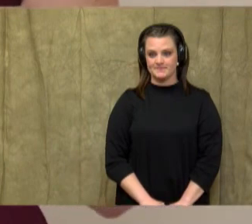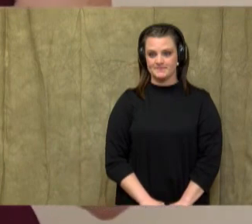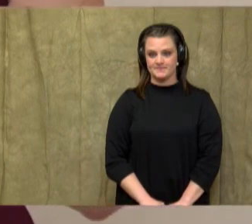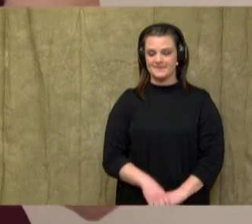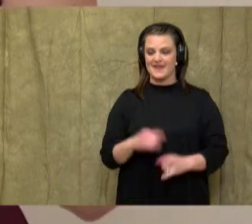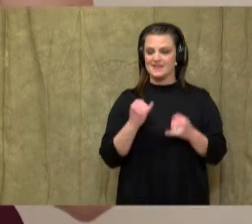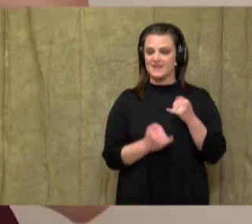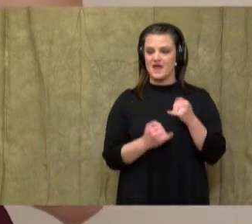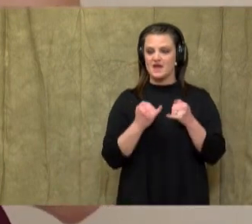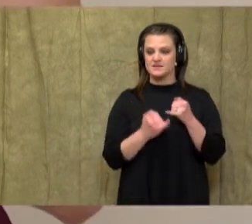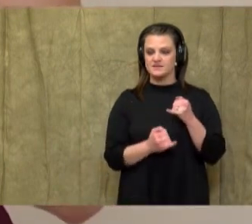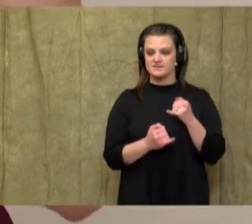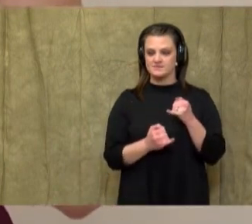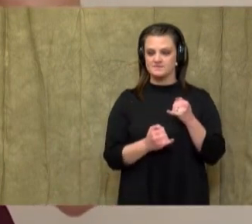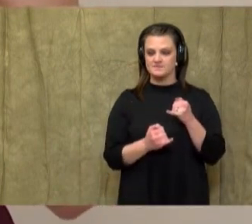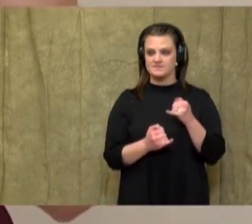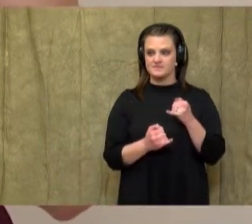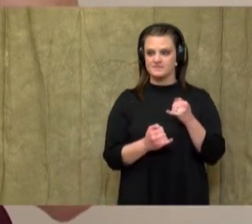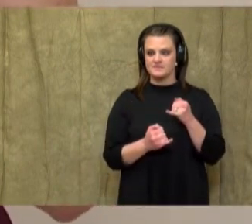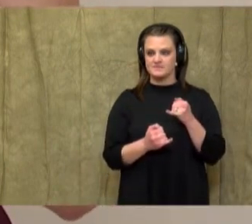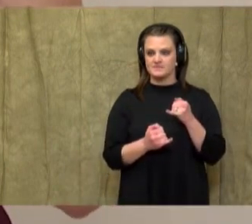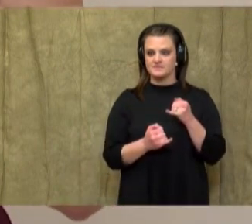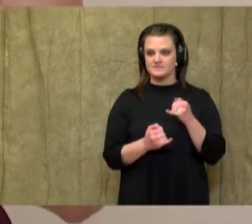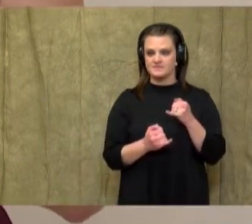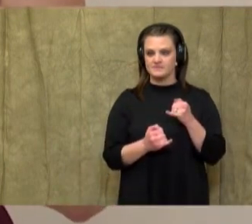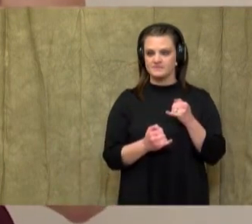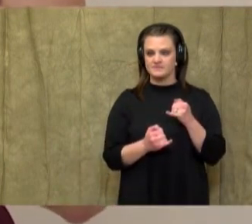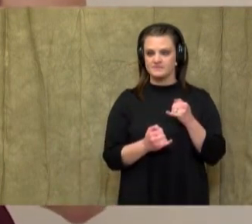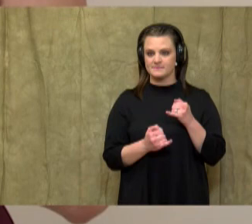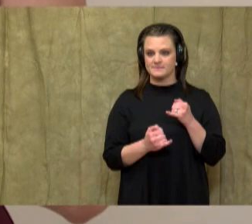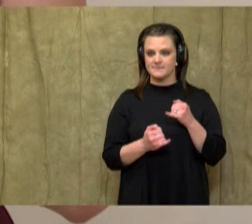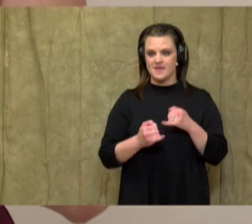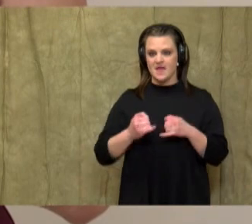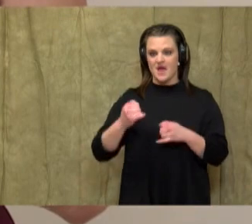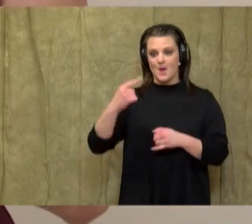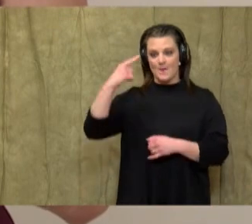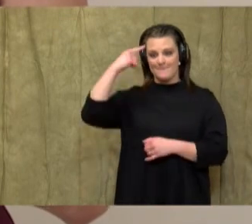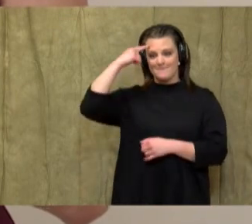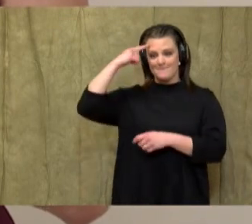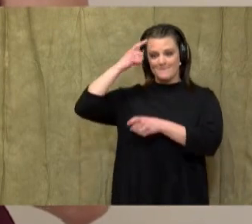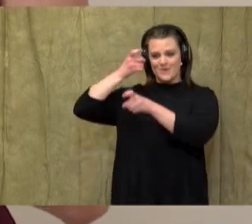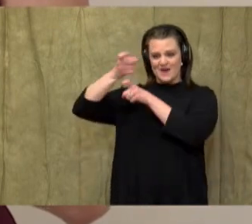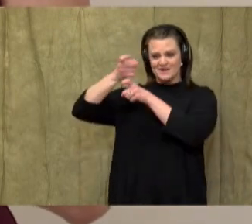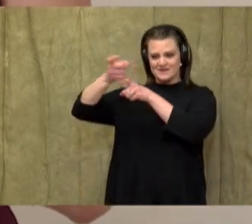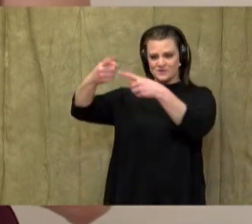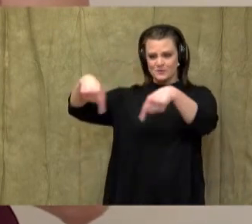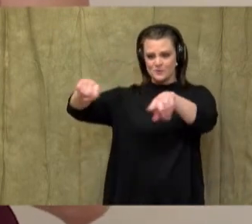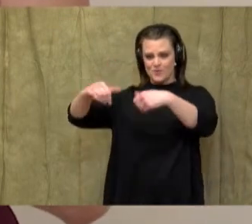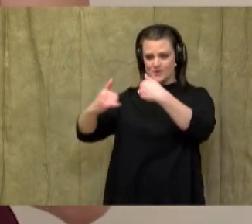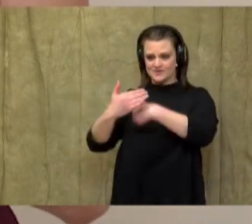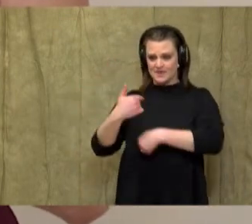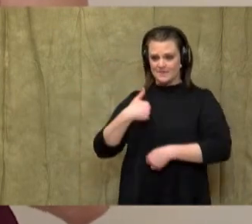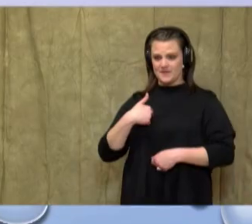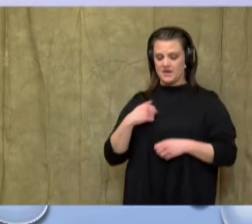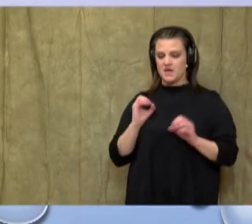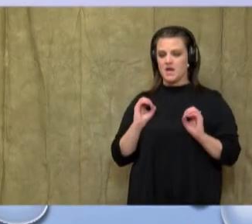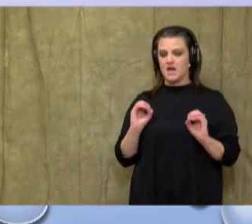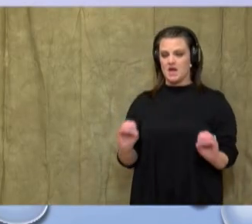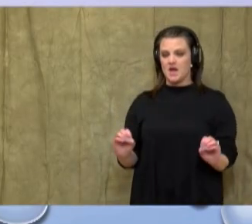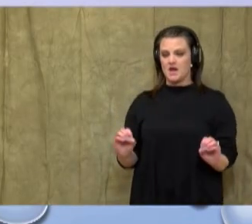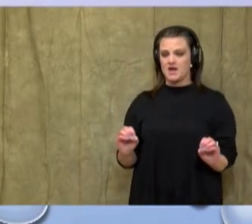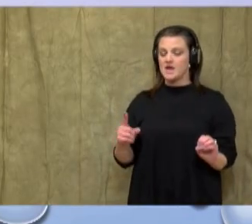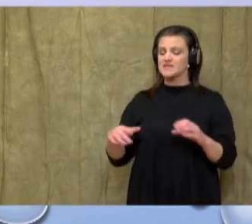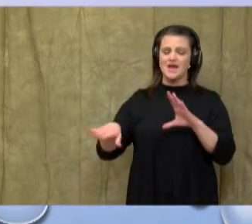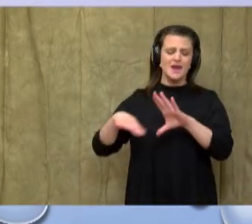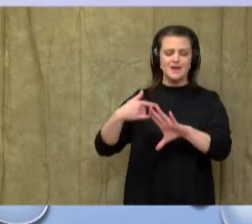And last but not least, I did not receive one brain teaser from anybody out there. I'm very upset. I said email